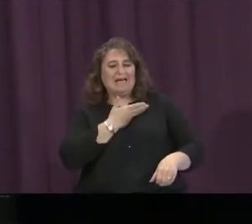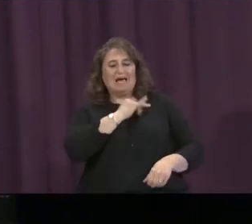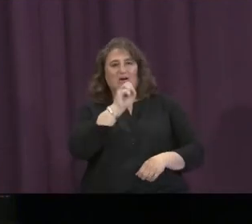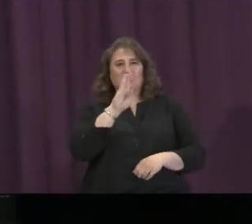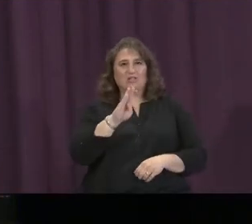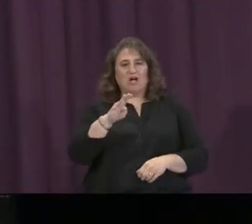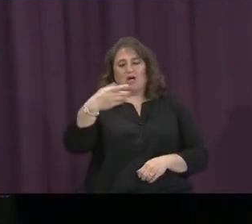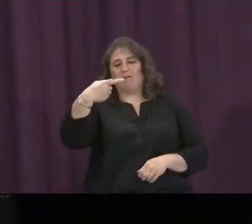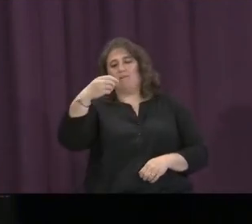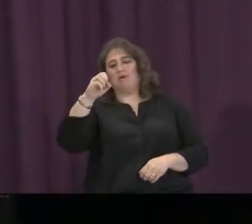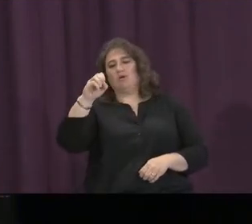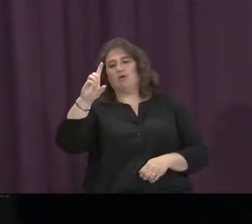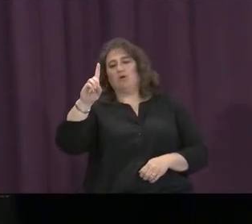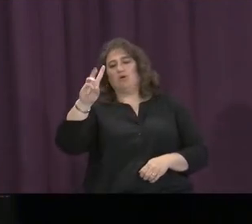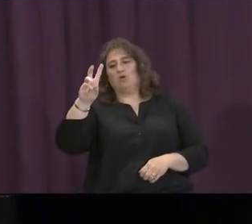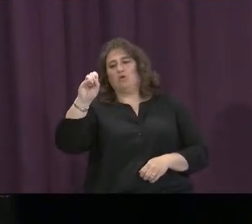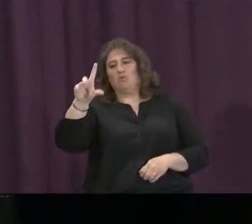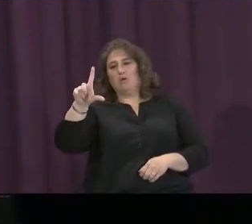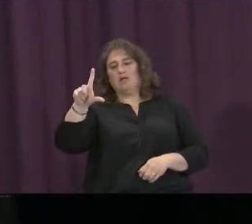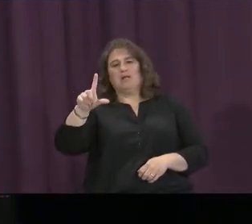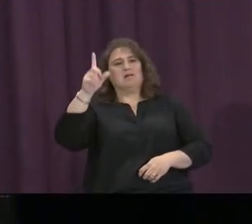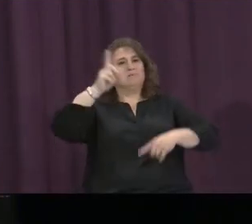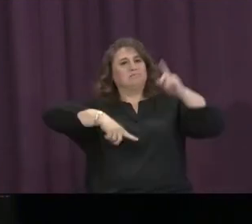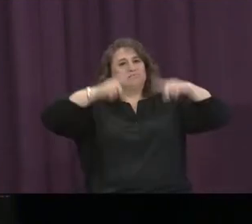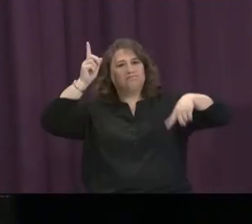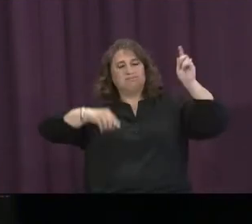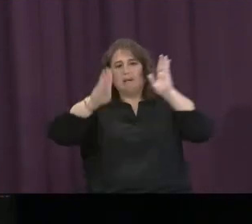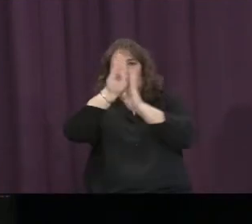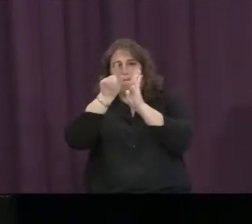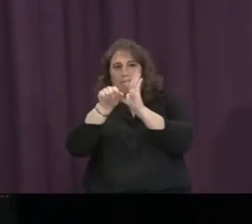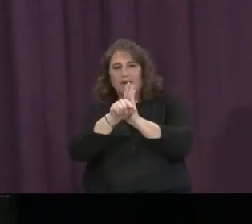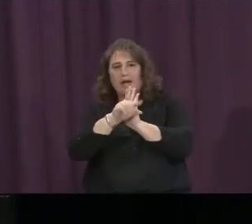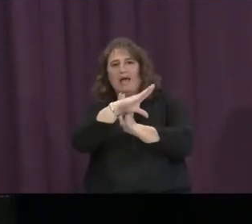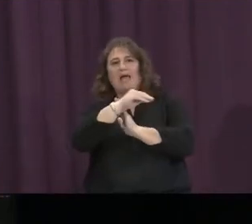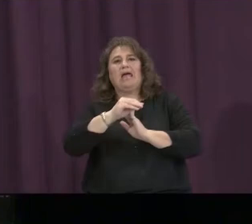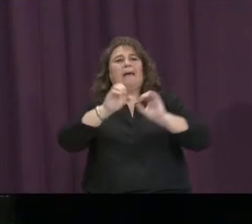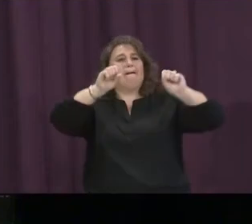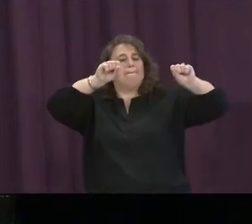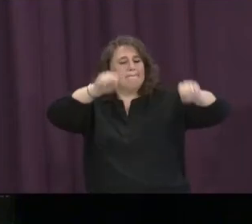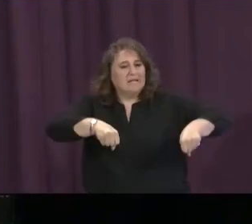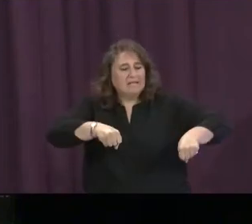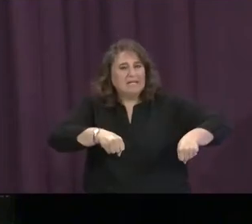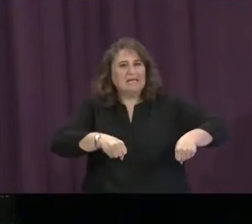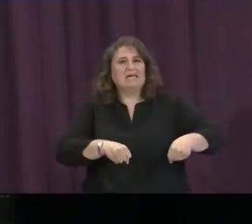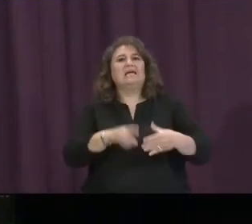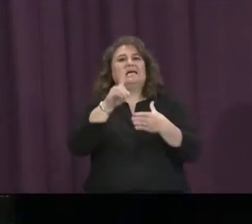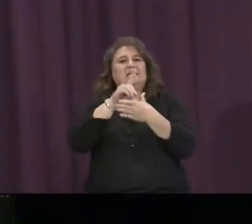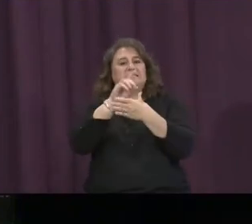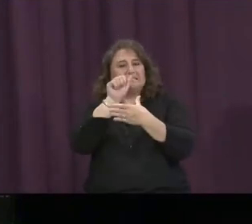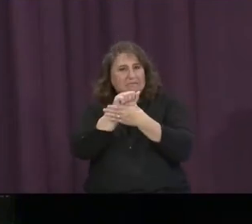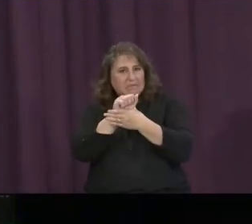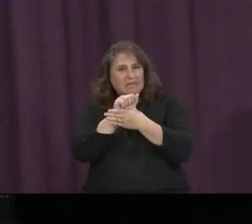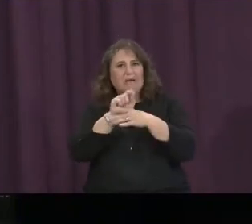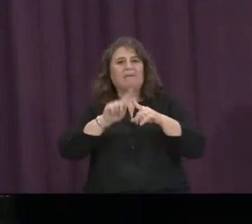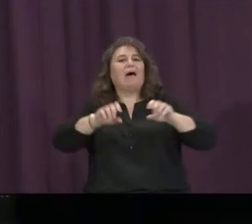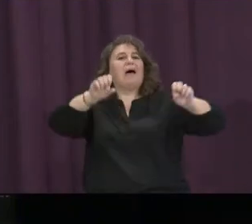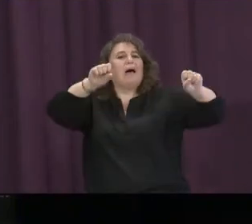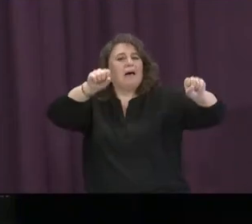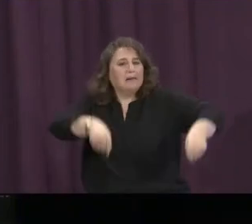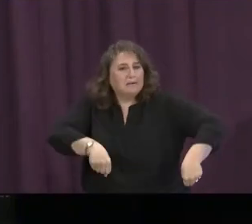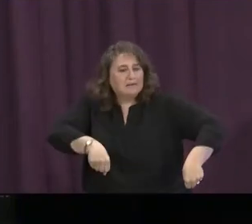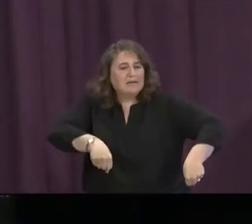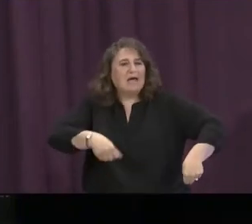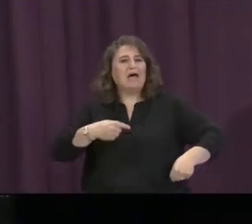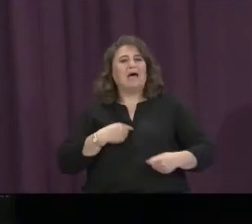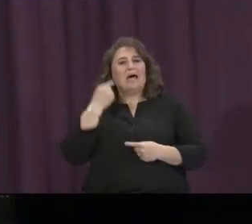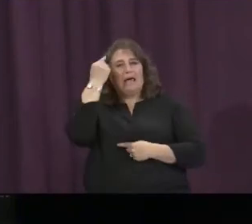Um, with many diverse, um, backgrounds and people with abilities, disabilities of, of various sorts. But when you say ability, it makes me